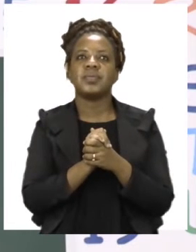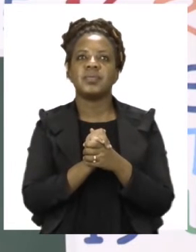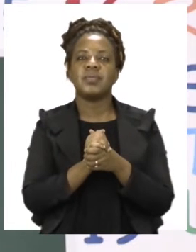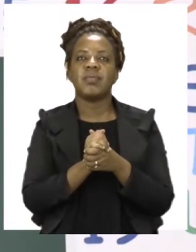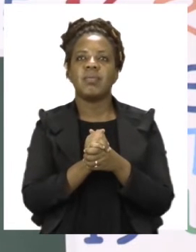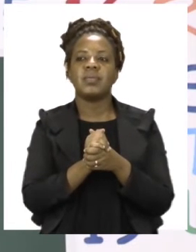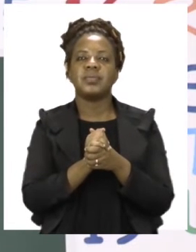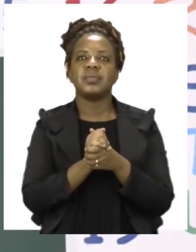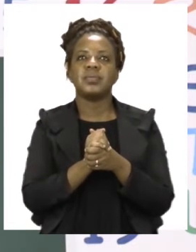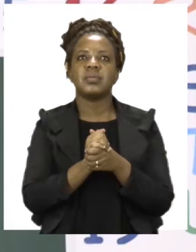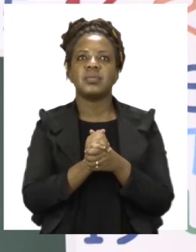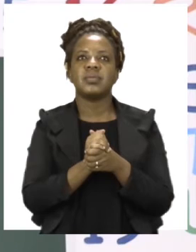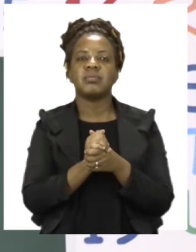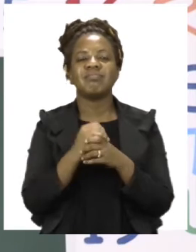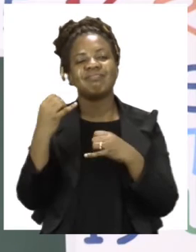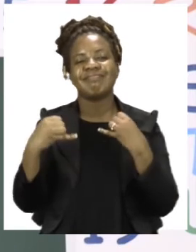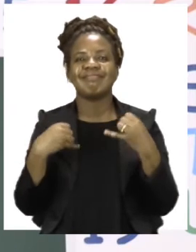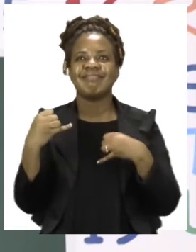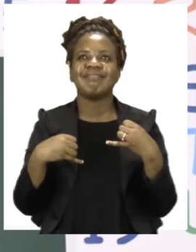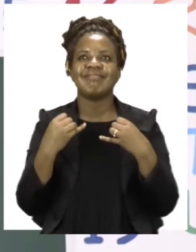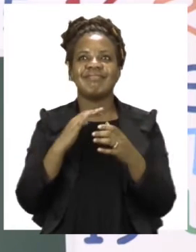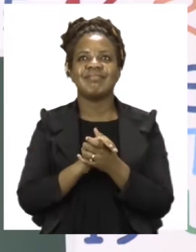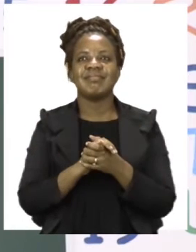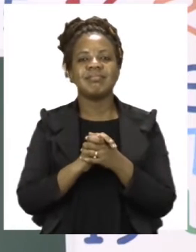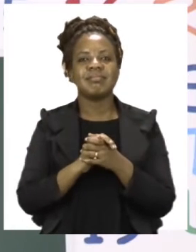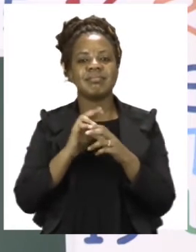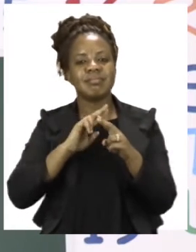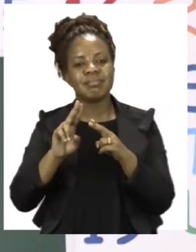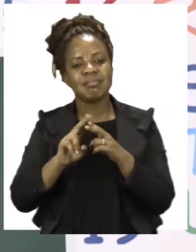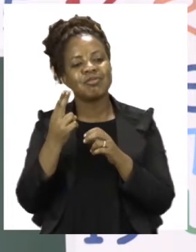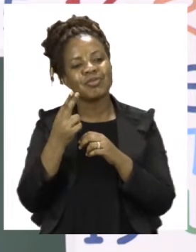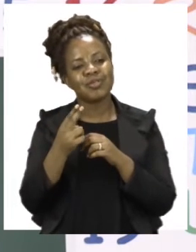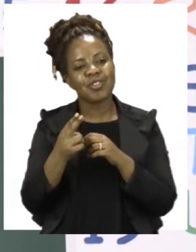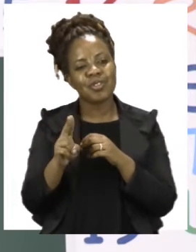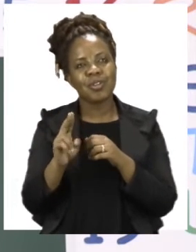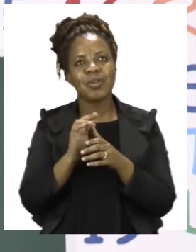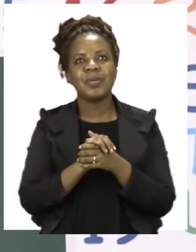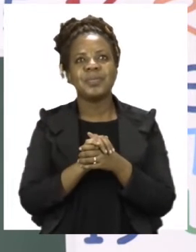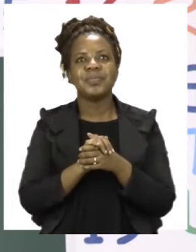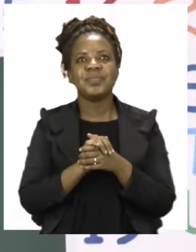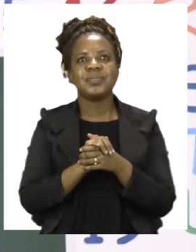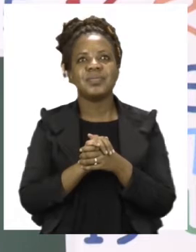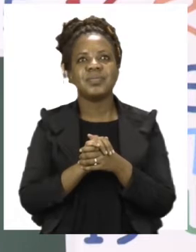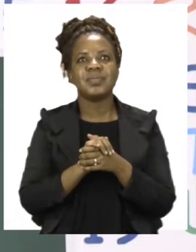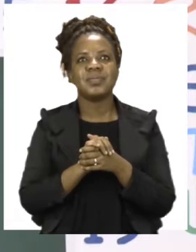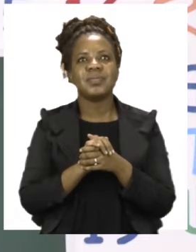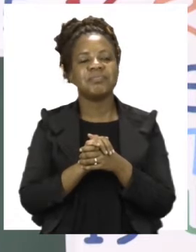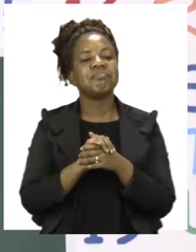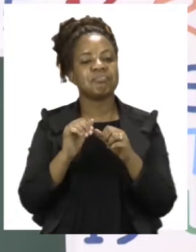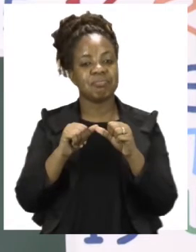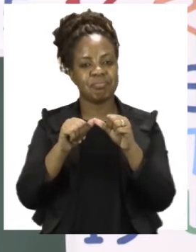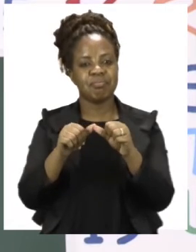the unit. Have fun with that one and please take your time. But before we go there, let's now move on